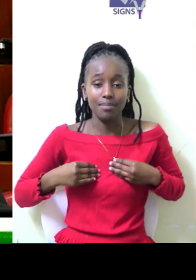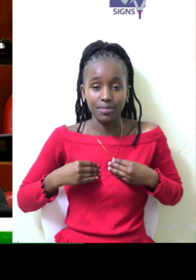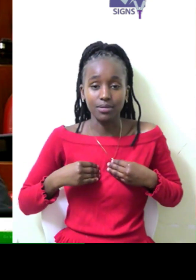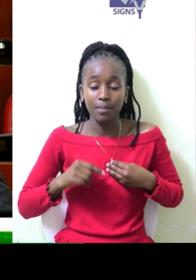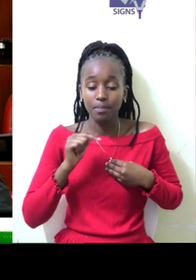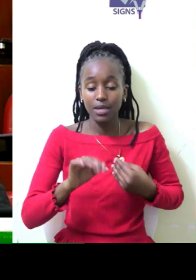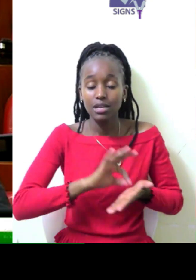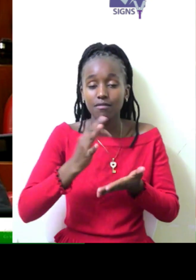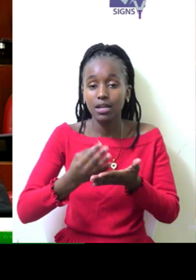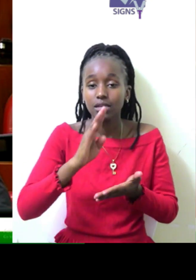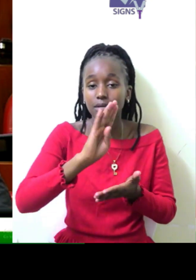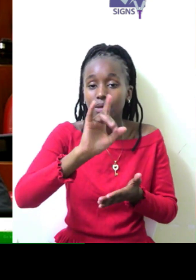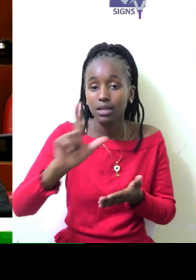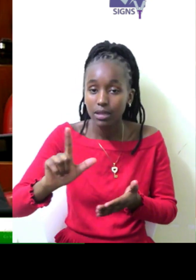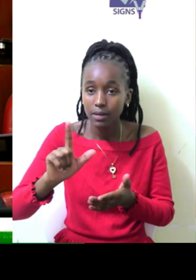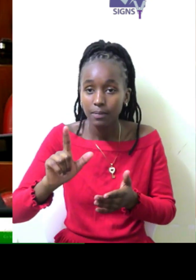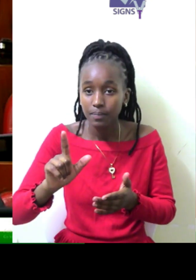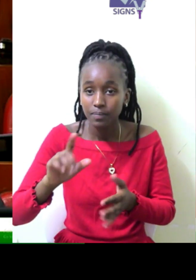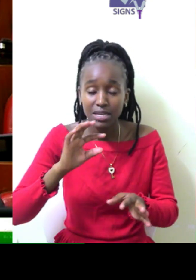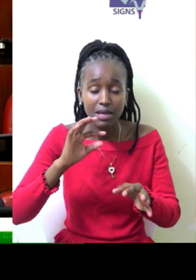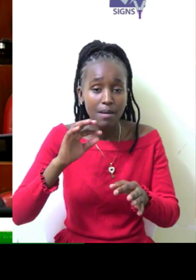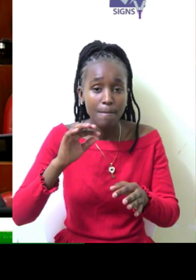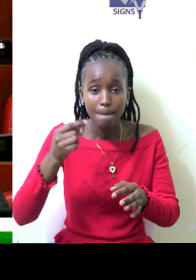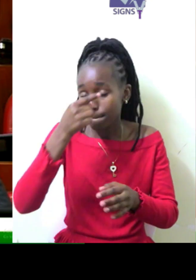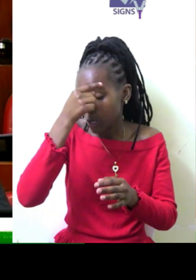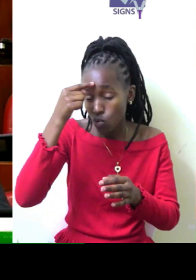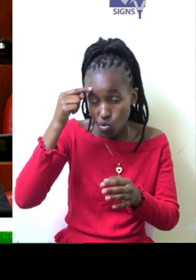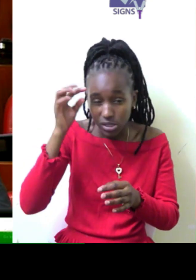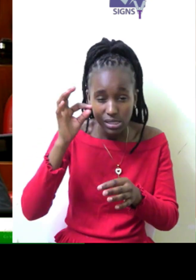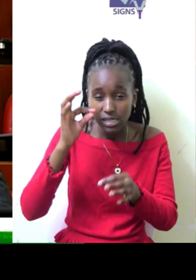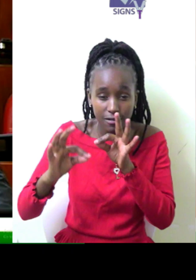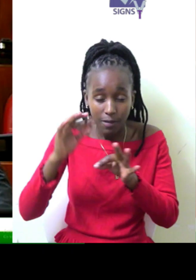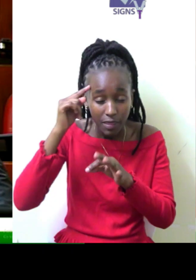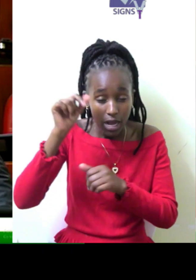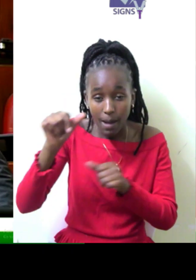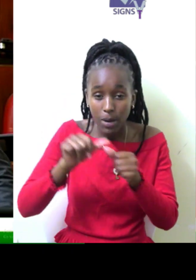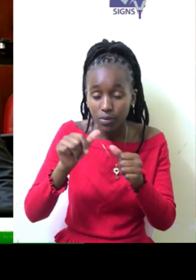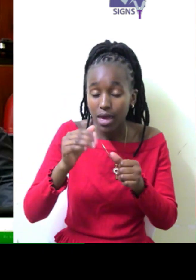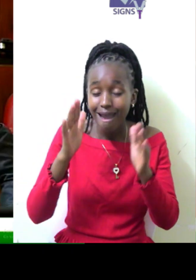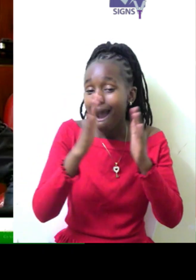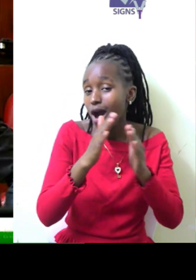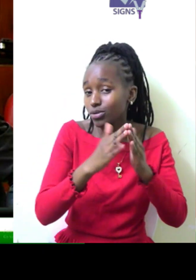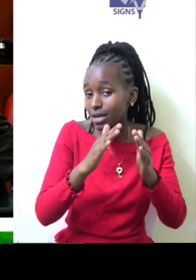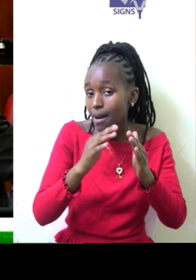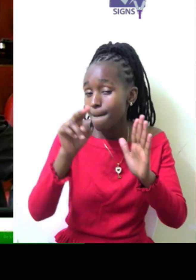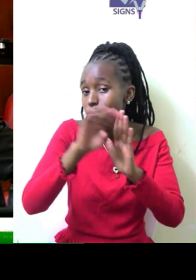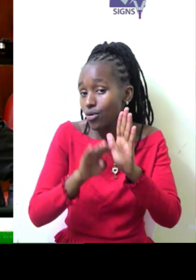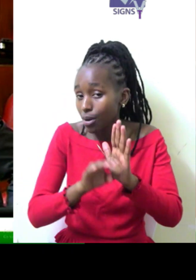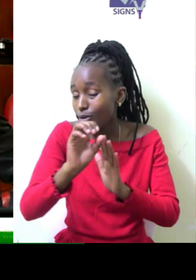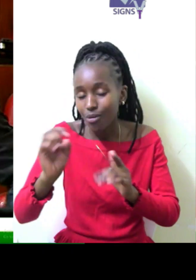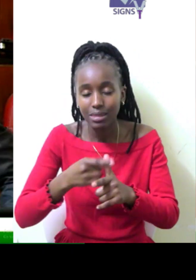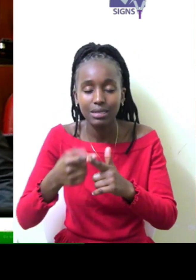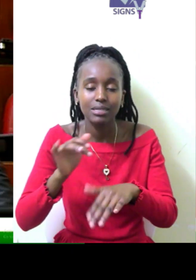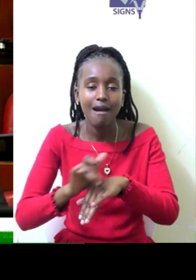if there is nothing else that we need to be thinking about, then let's think about this housing thing. I imagine back in my area, and I keep